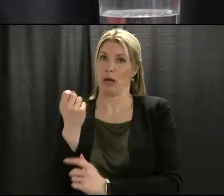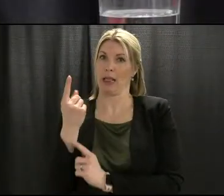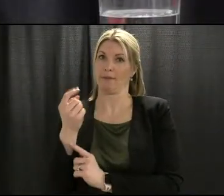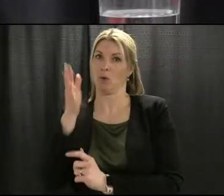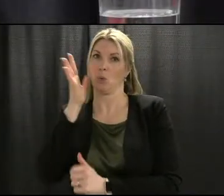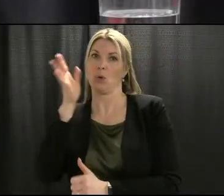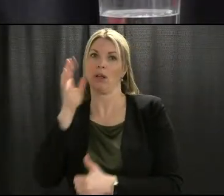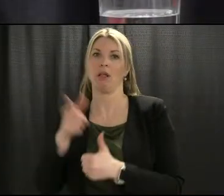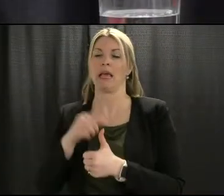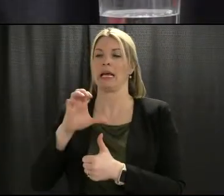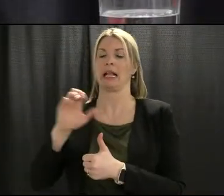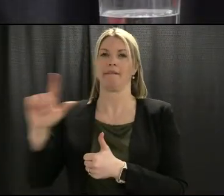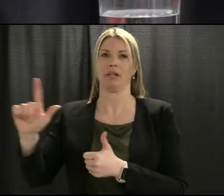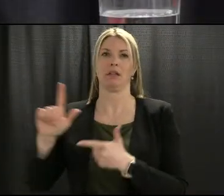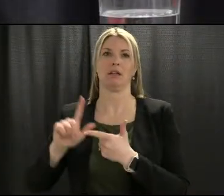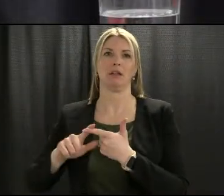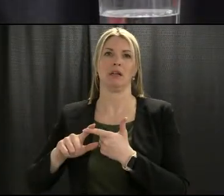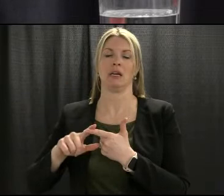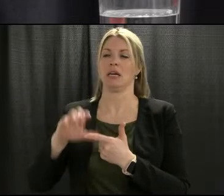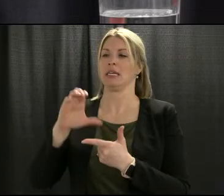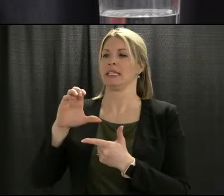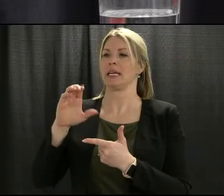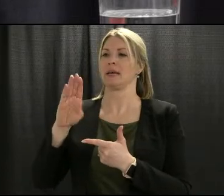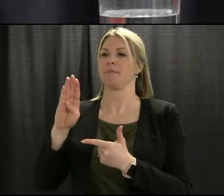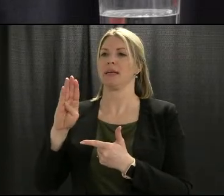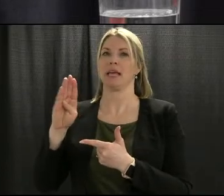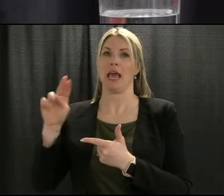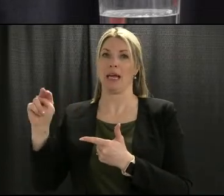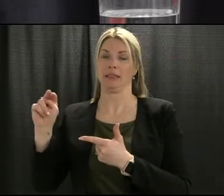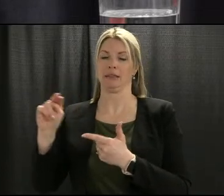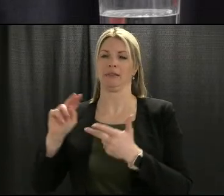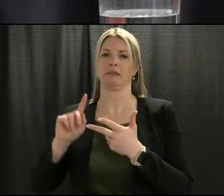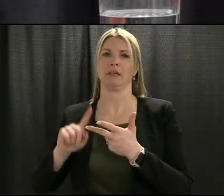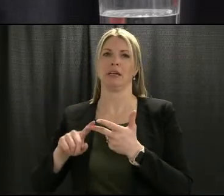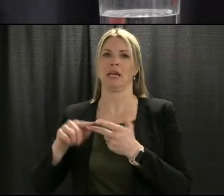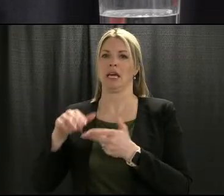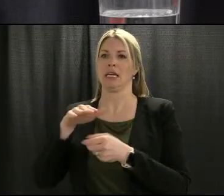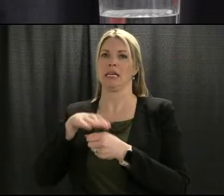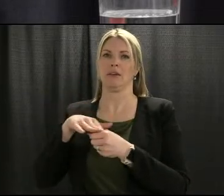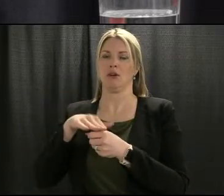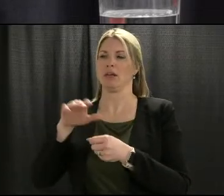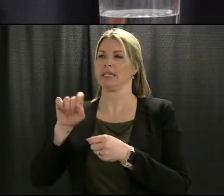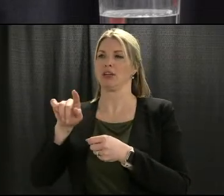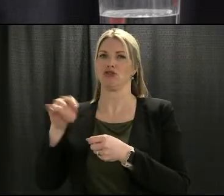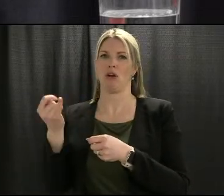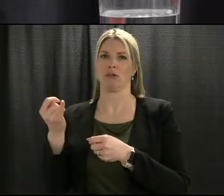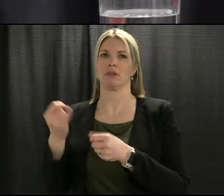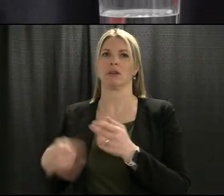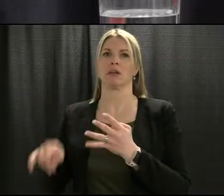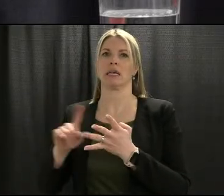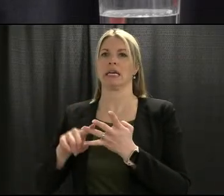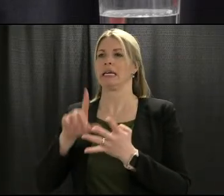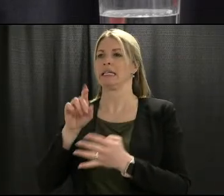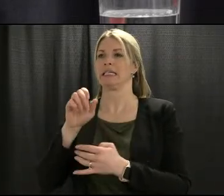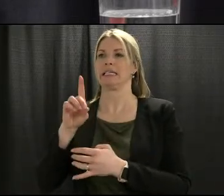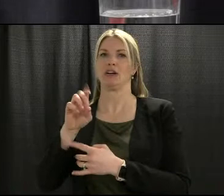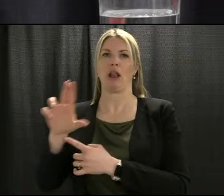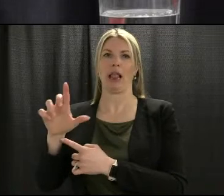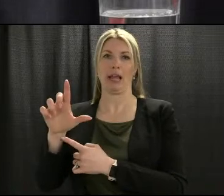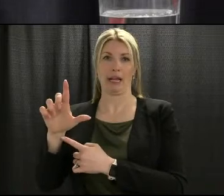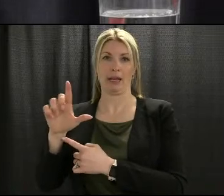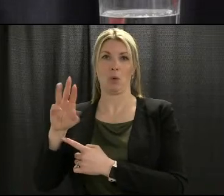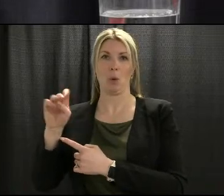areas: Clarenville, Conception Bay North, Metro St. John's, Deer Lake White Bay,